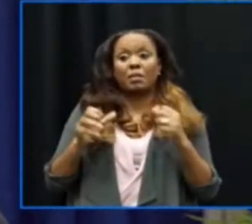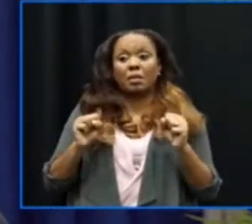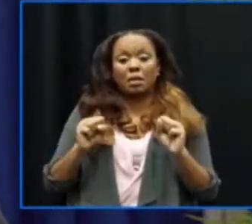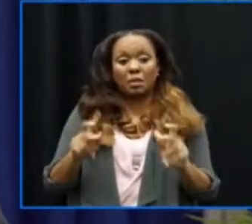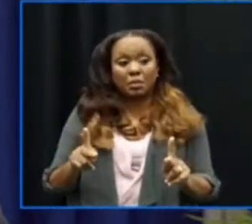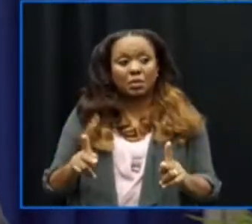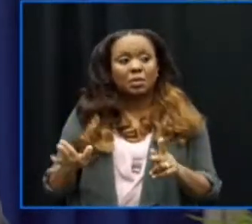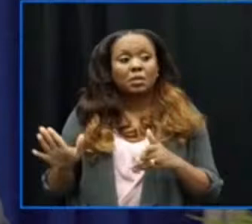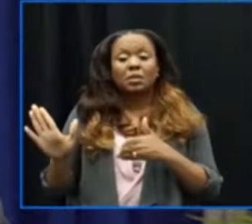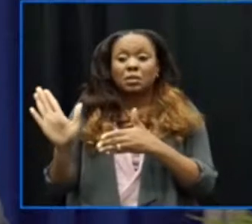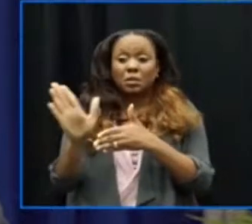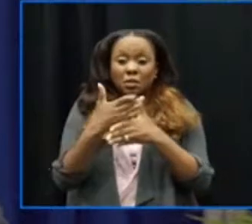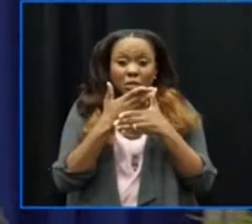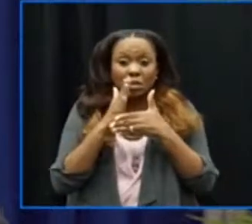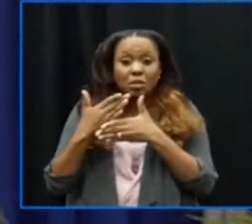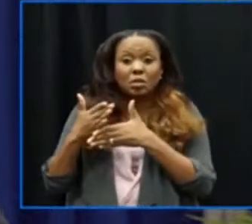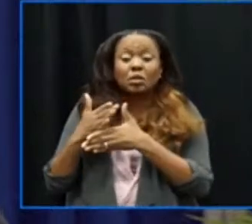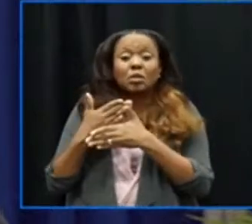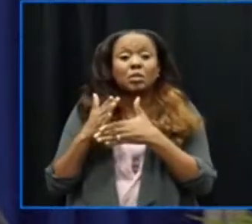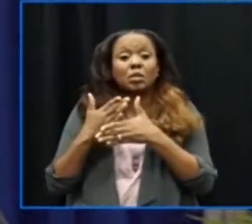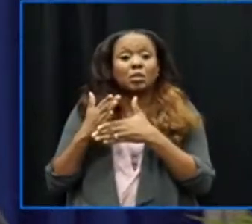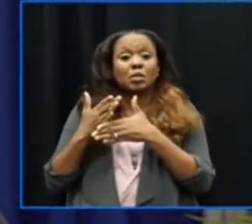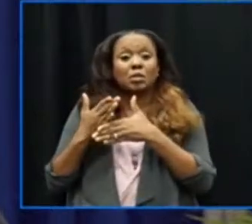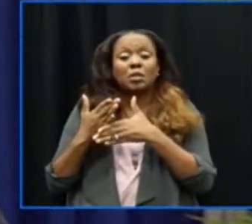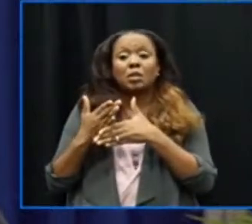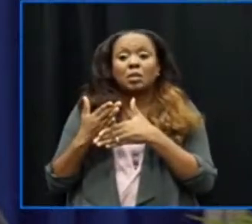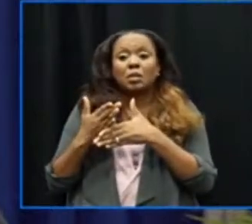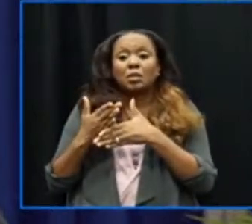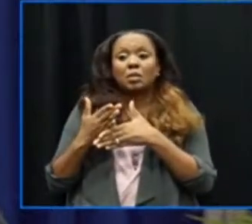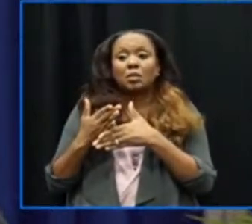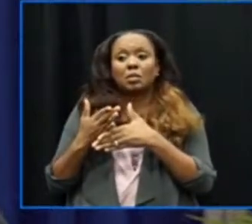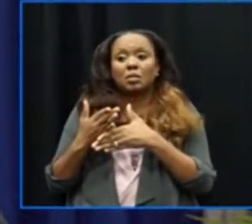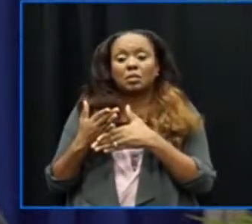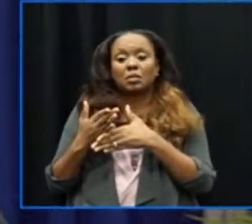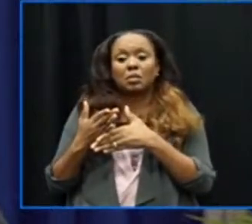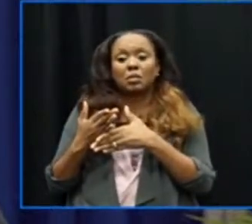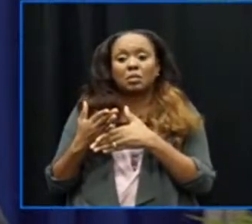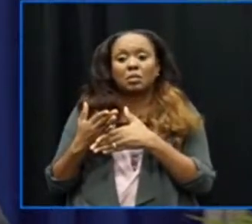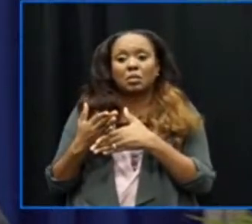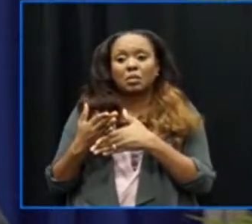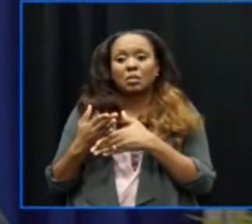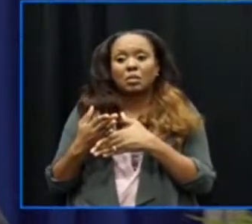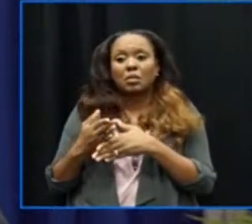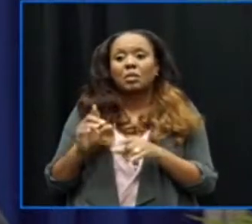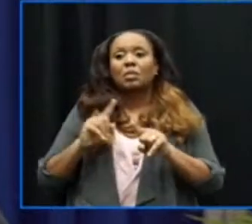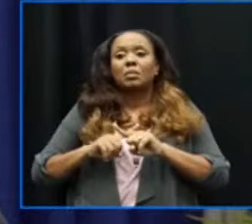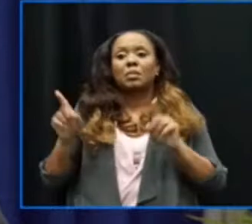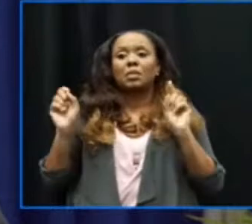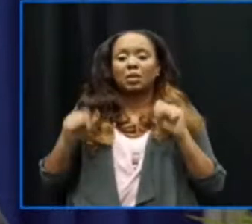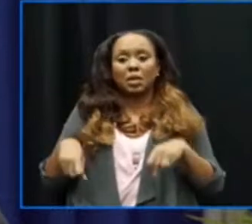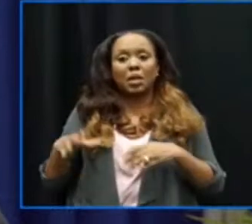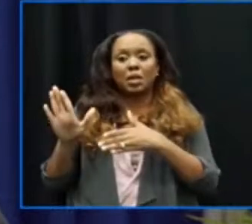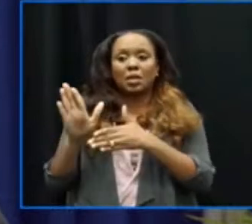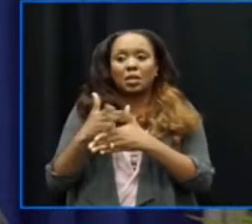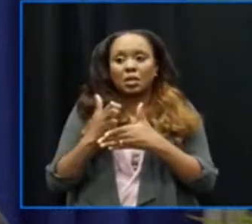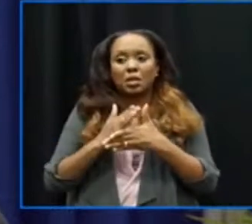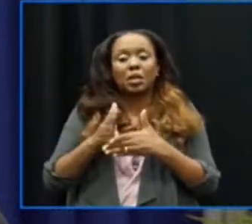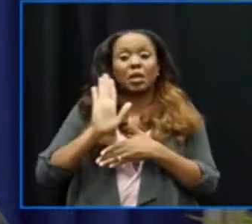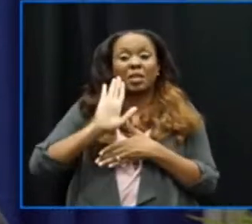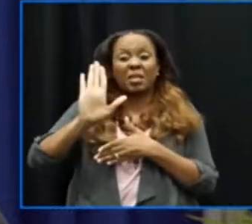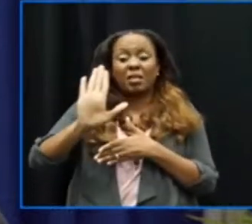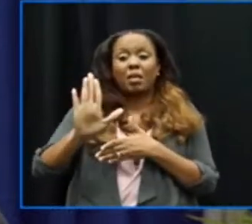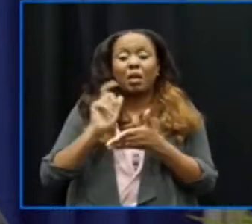share orally, but they also have the facility to share their own